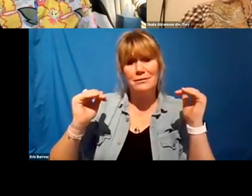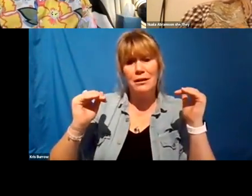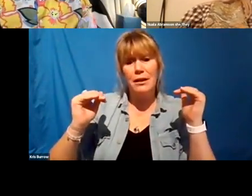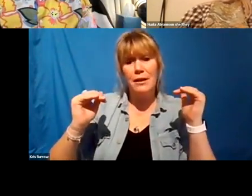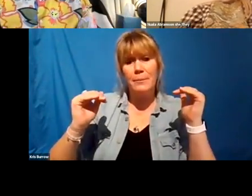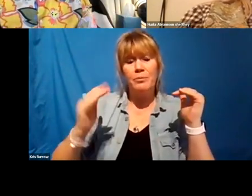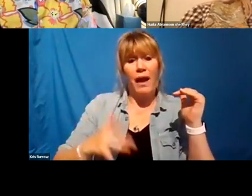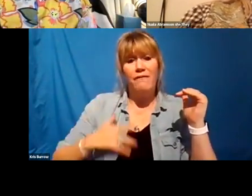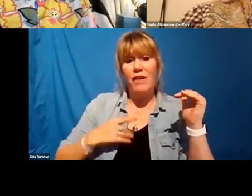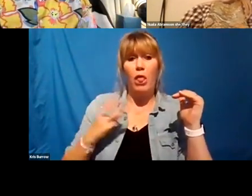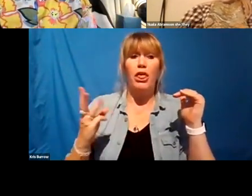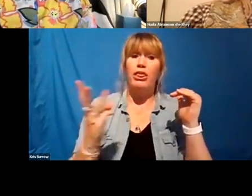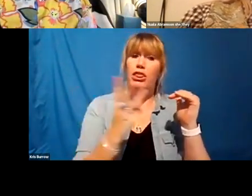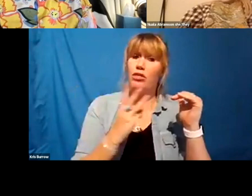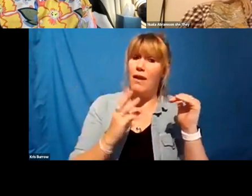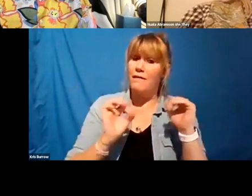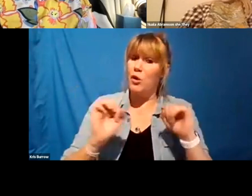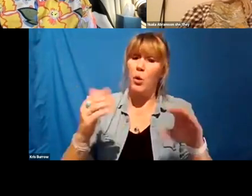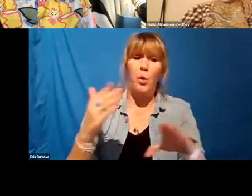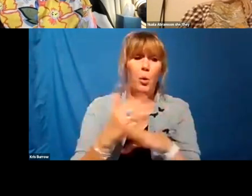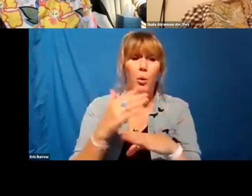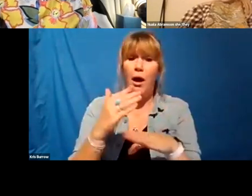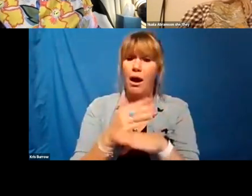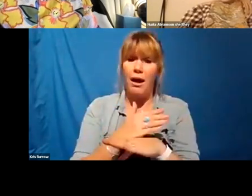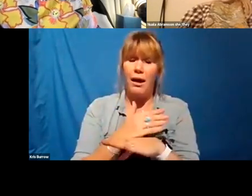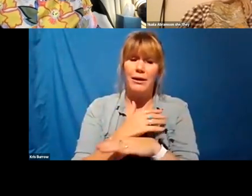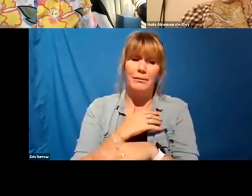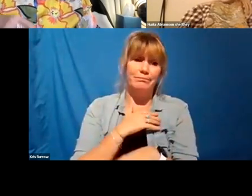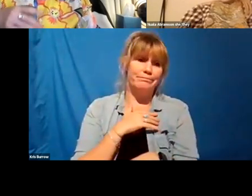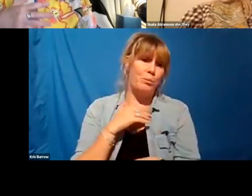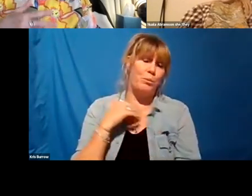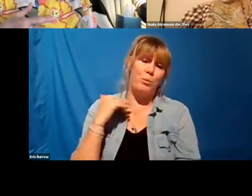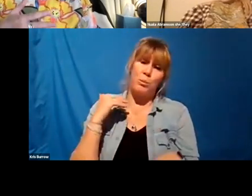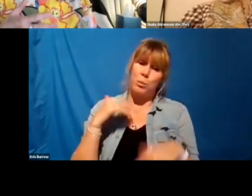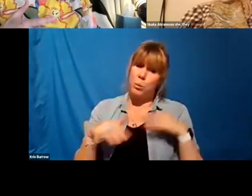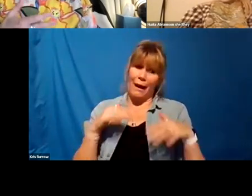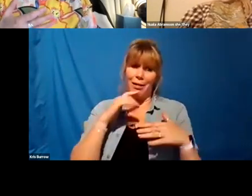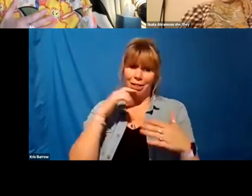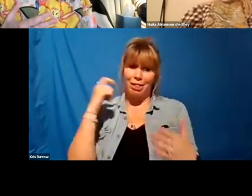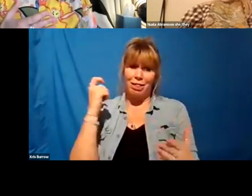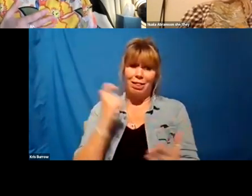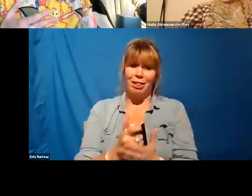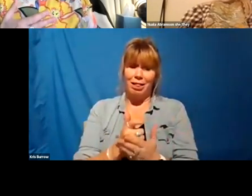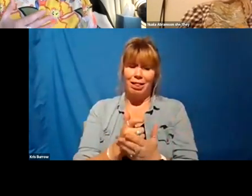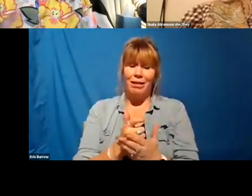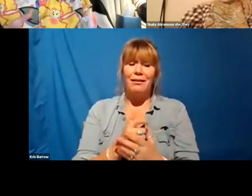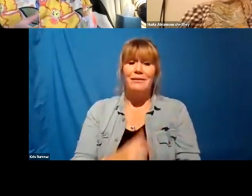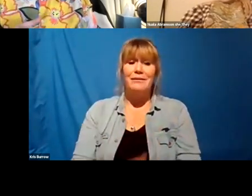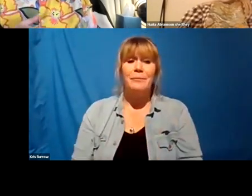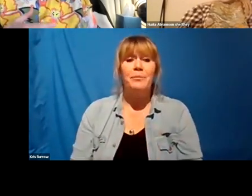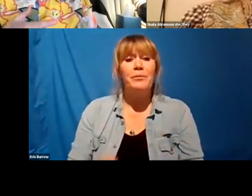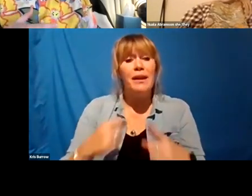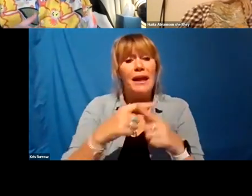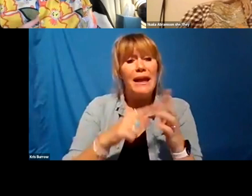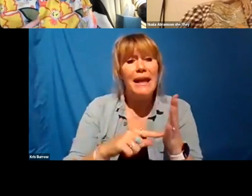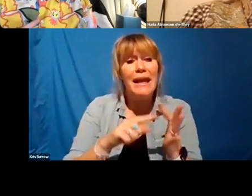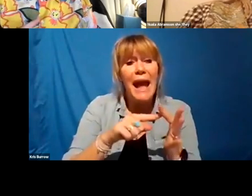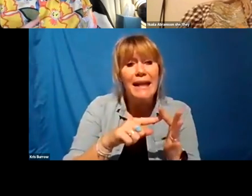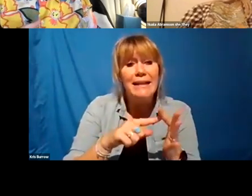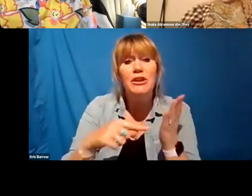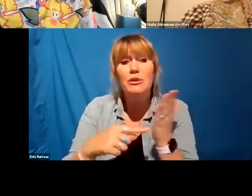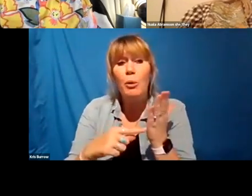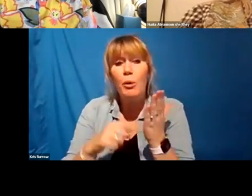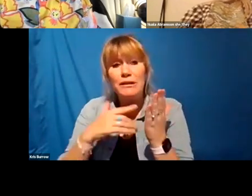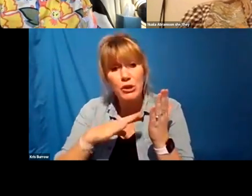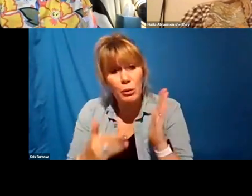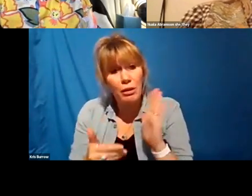three of you, I think your work is absolutely stunning. Did Kate, Tzipporah, did you want to add anything to that?